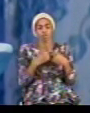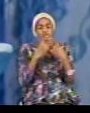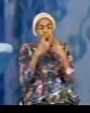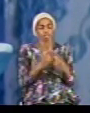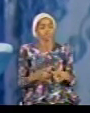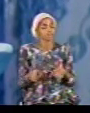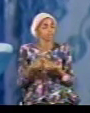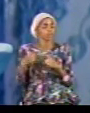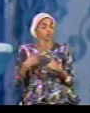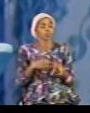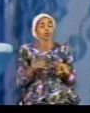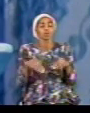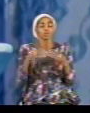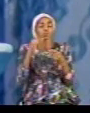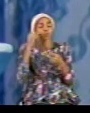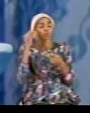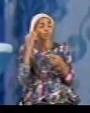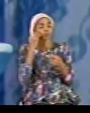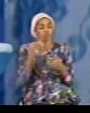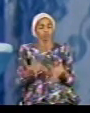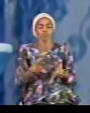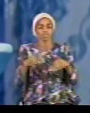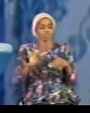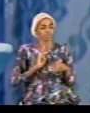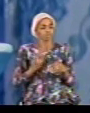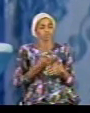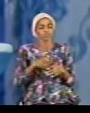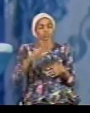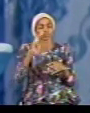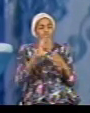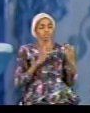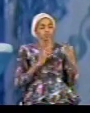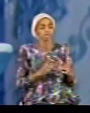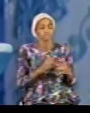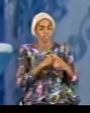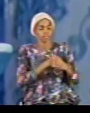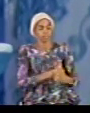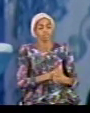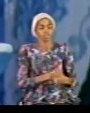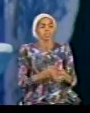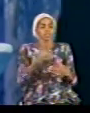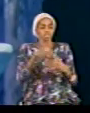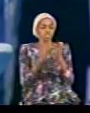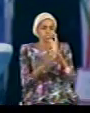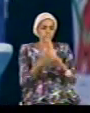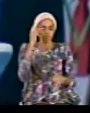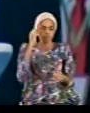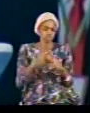everybody. Thank you, Father. In Jesus' name we pray. Amen.